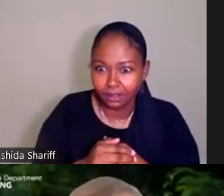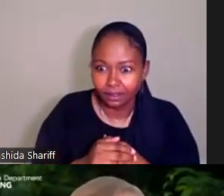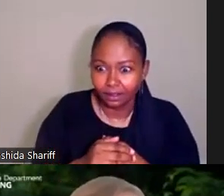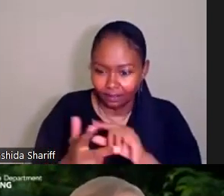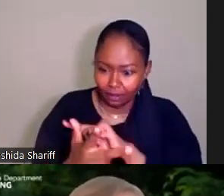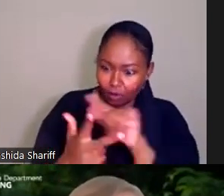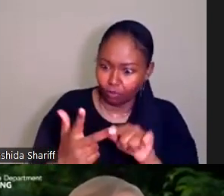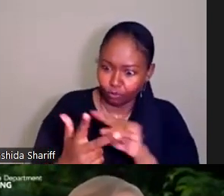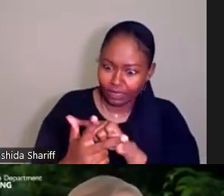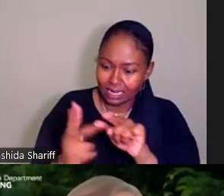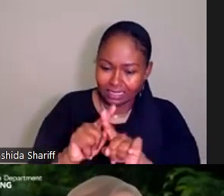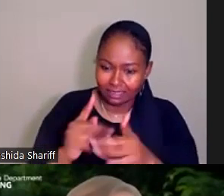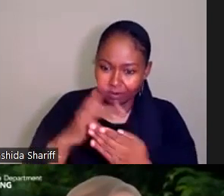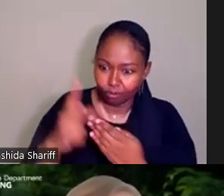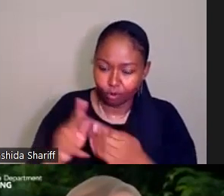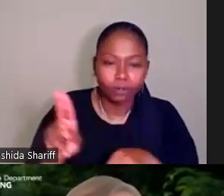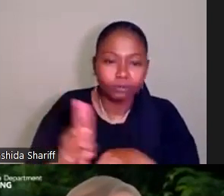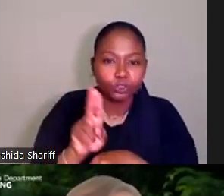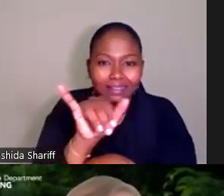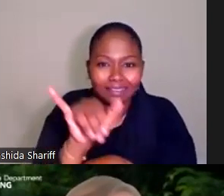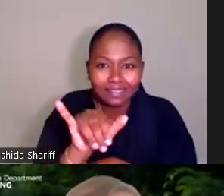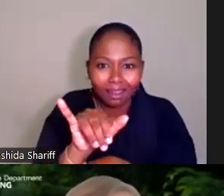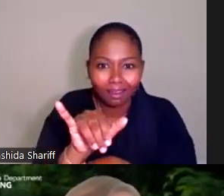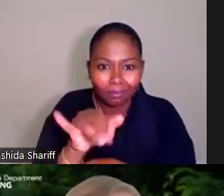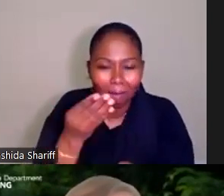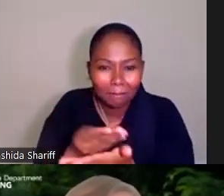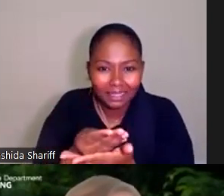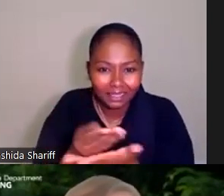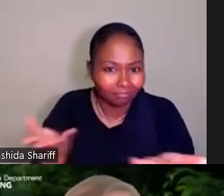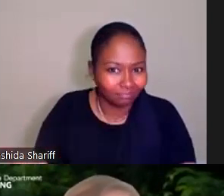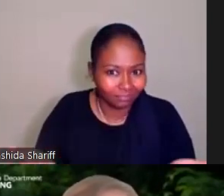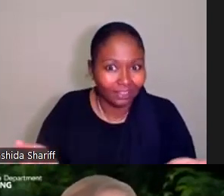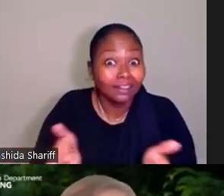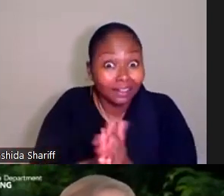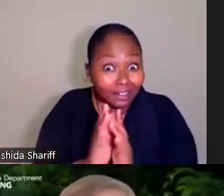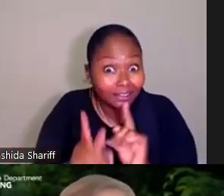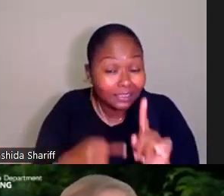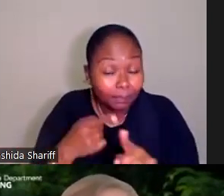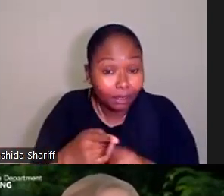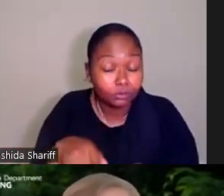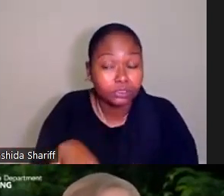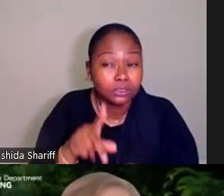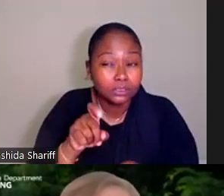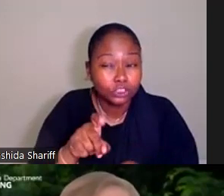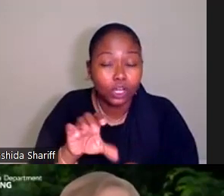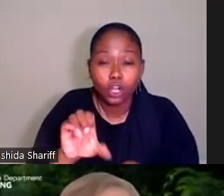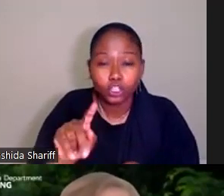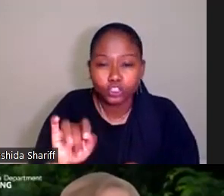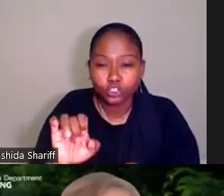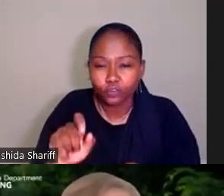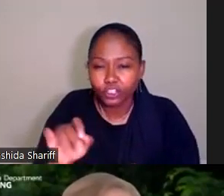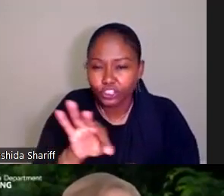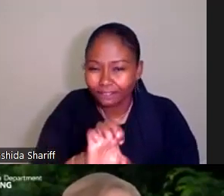utilize the same amount of money. I asked about conservatorship fees and, and